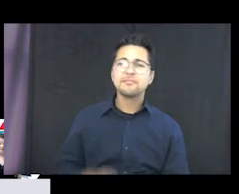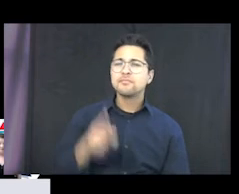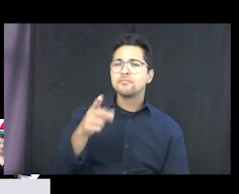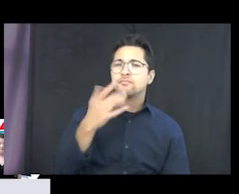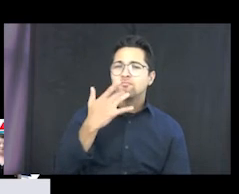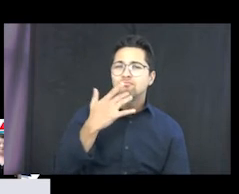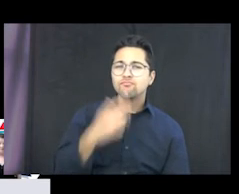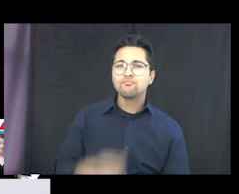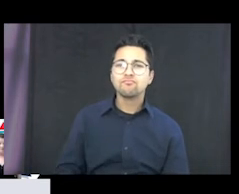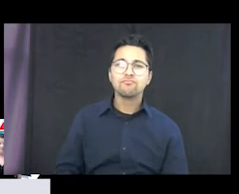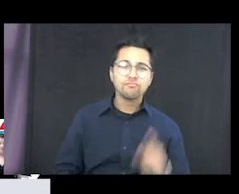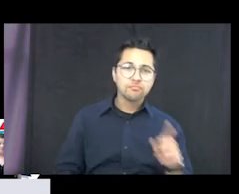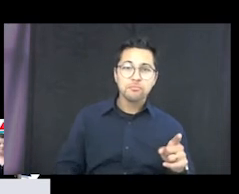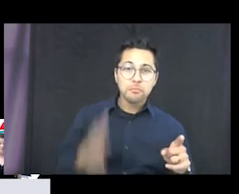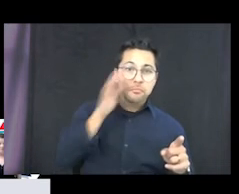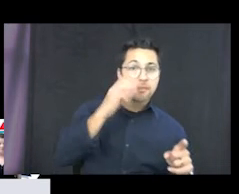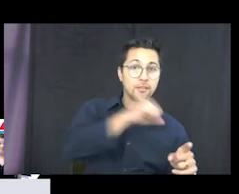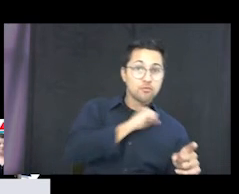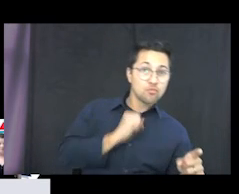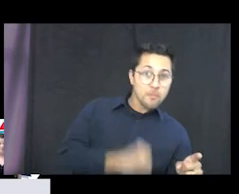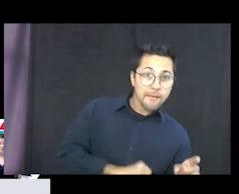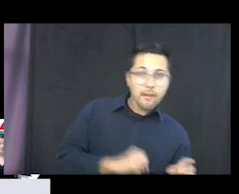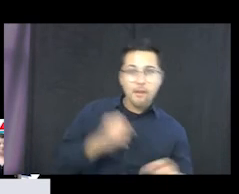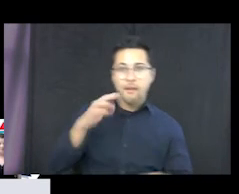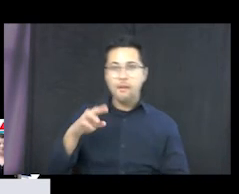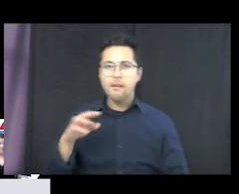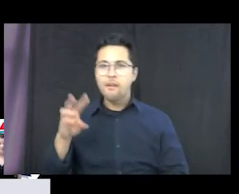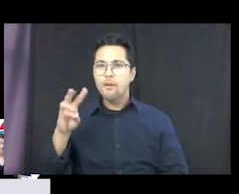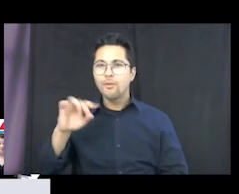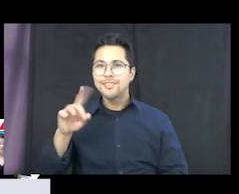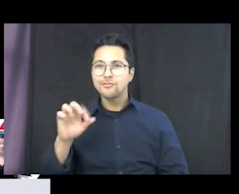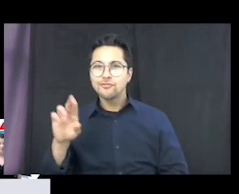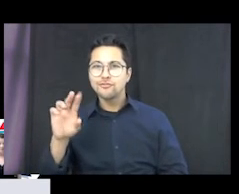rather be a superhero or a wizard?